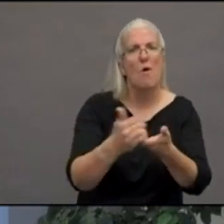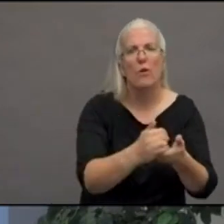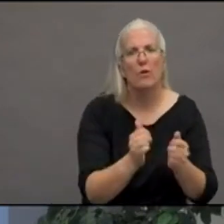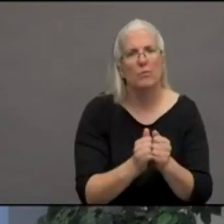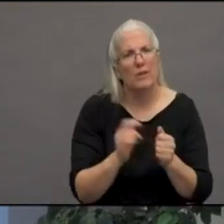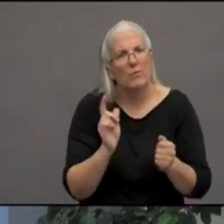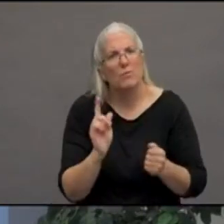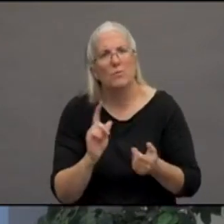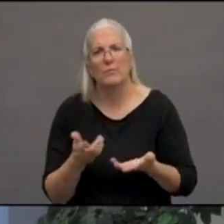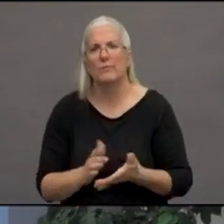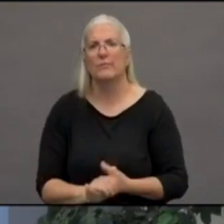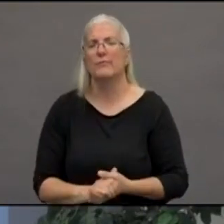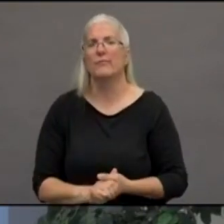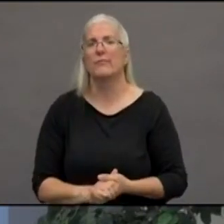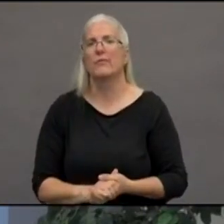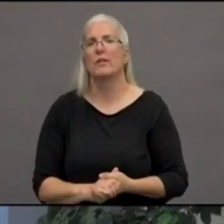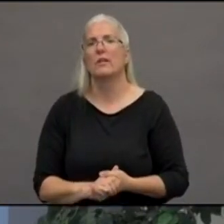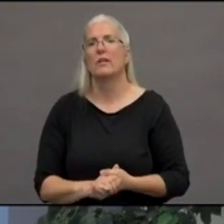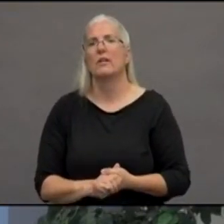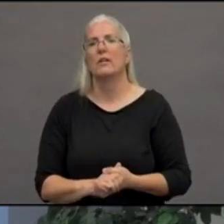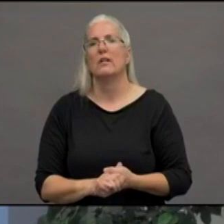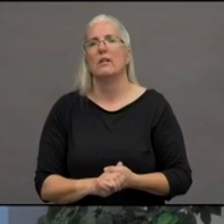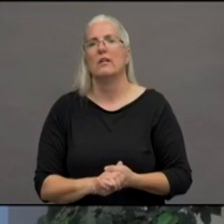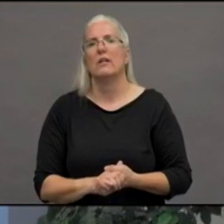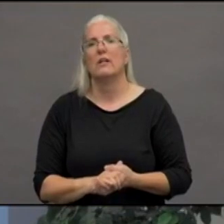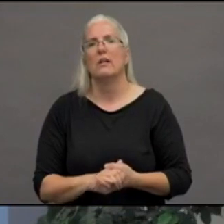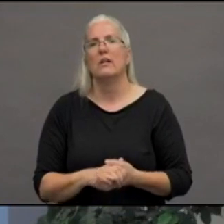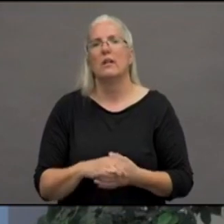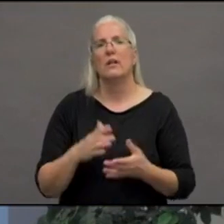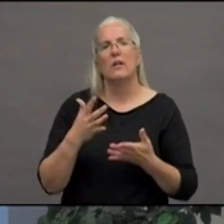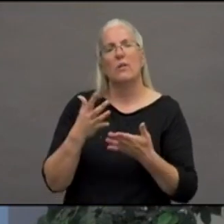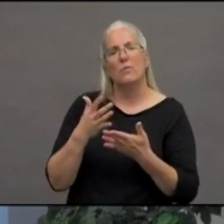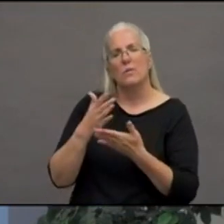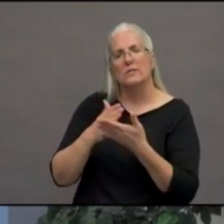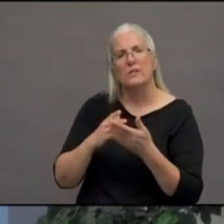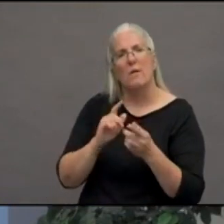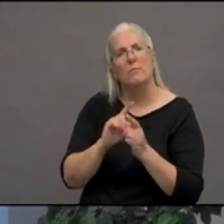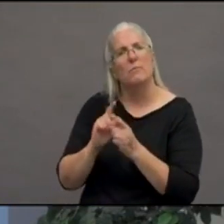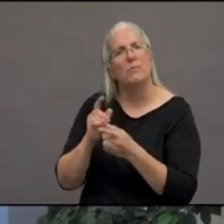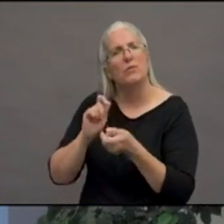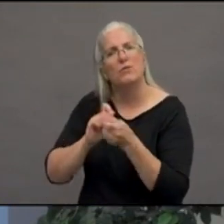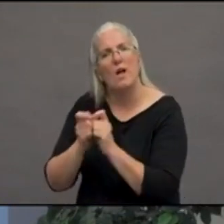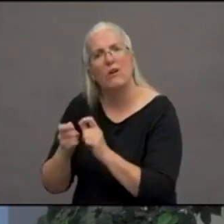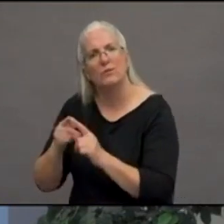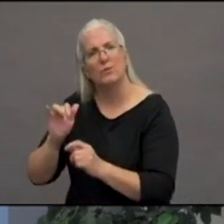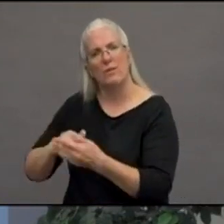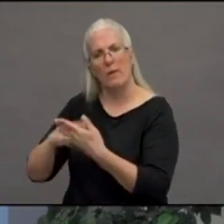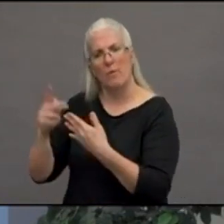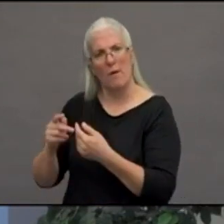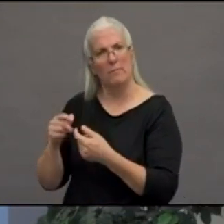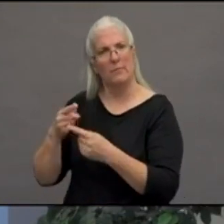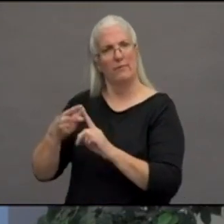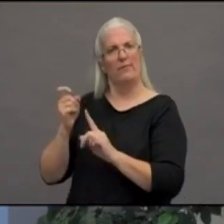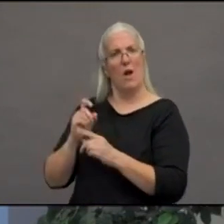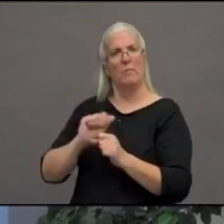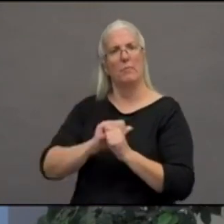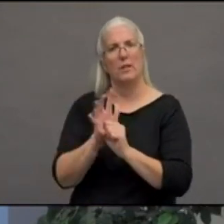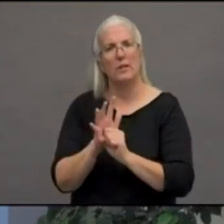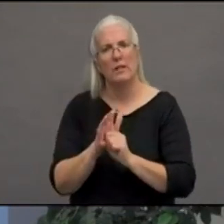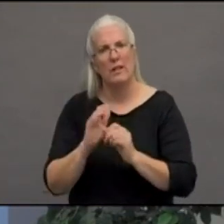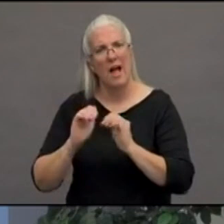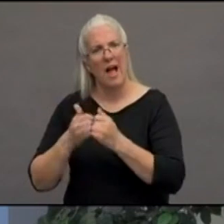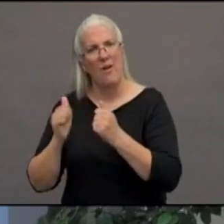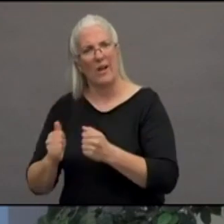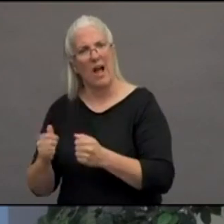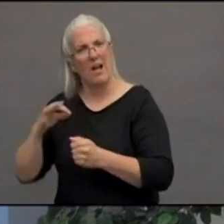hunger? And what are some of the changes to the program as a result of COVID-19? And how do individuals qualify for these different programs